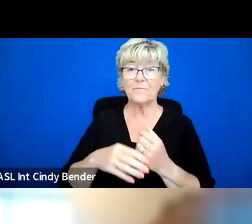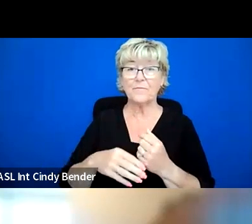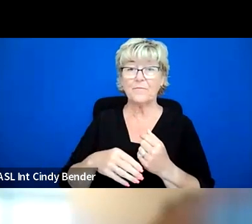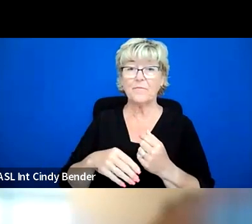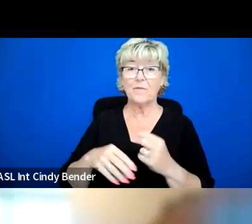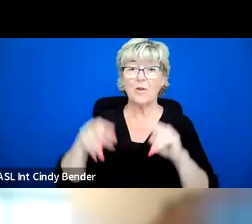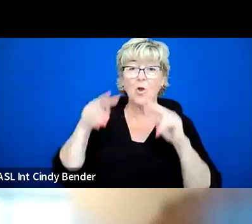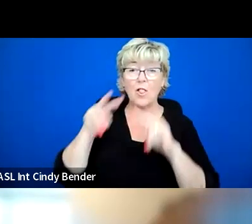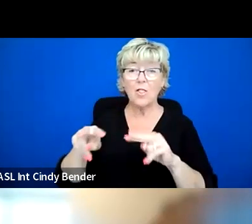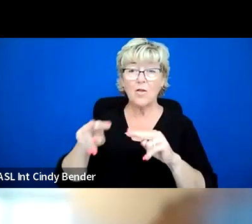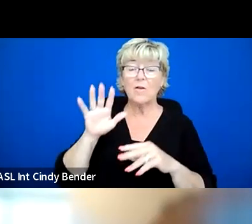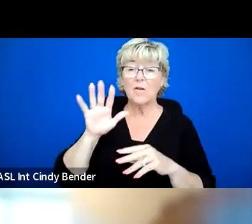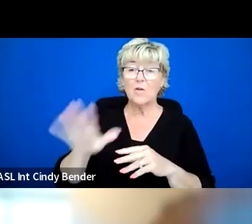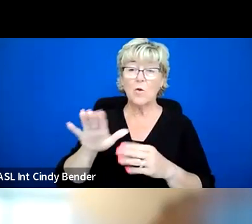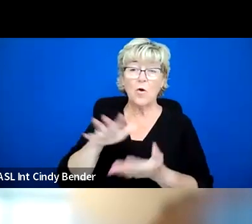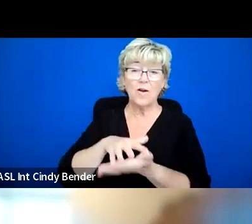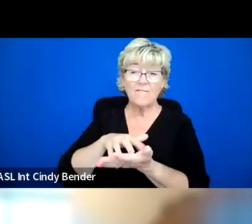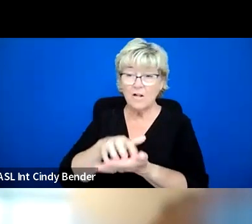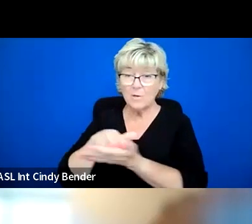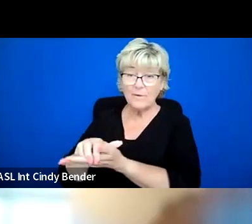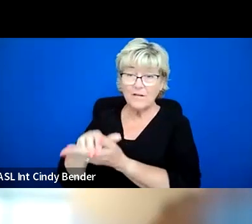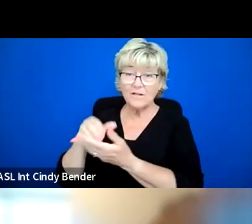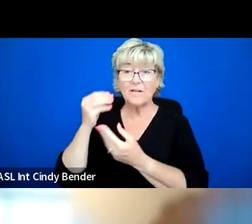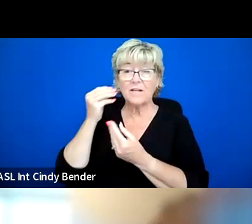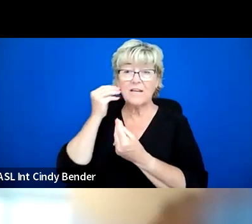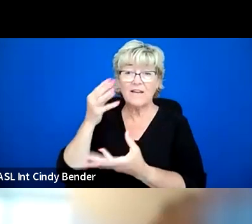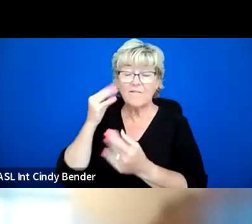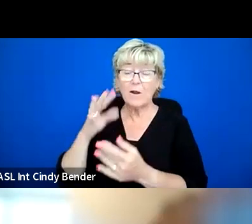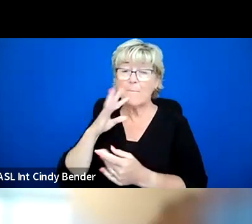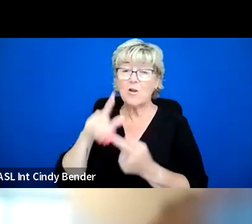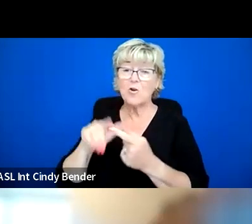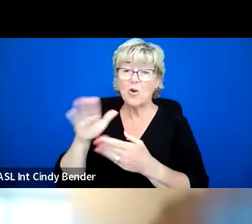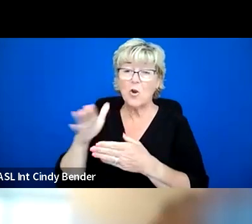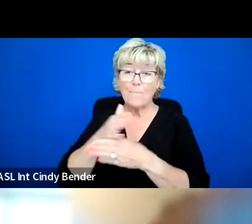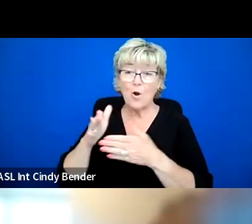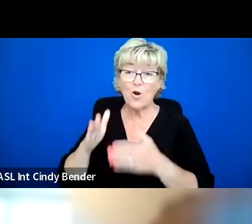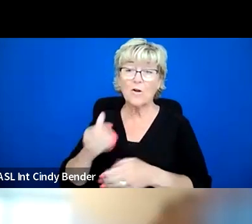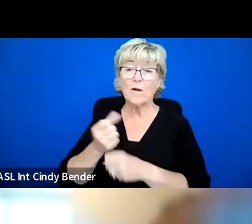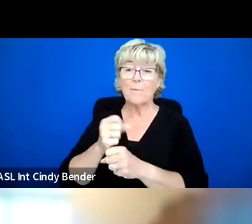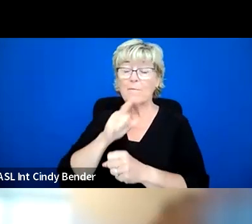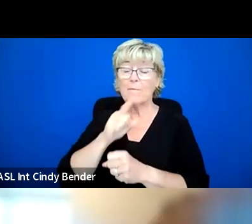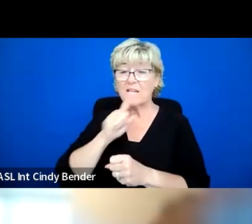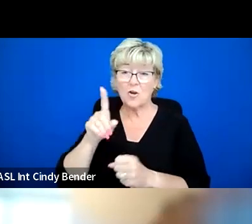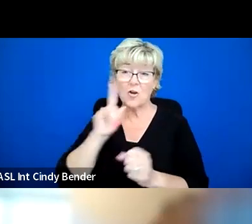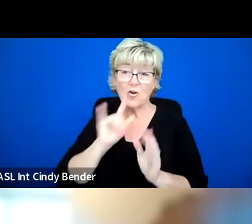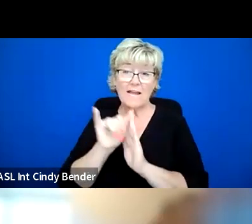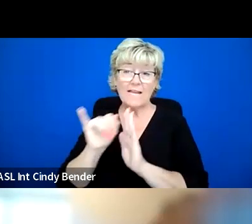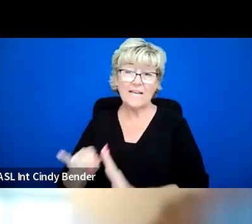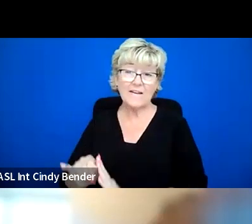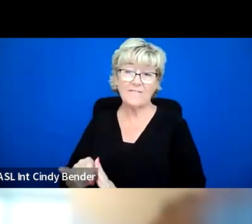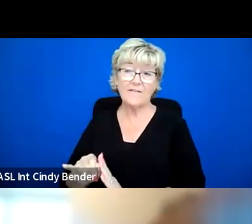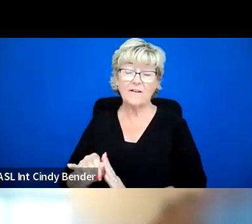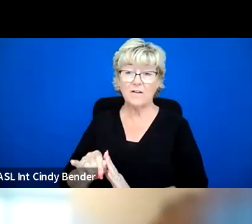looking at your social vulnerability information, talking to your partners and making sure that you're identifying